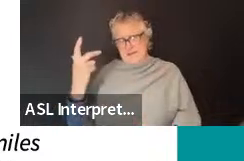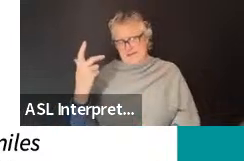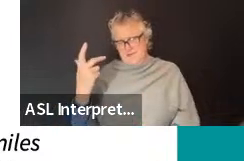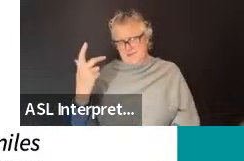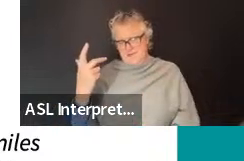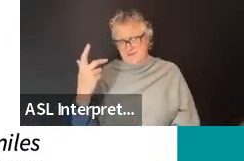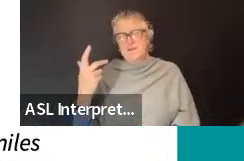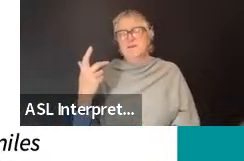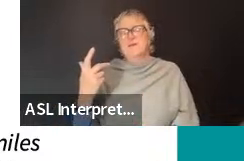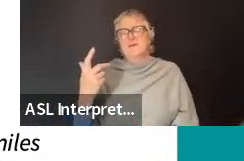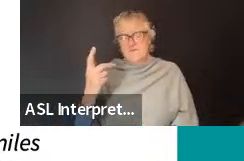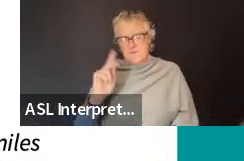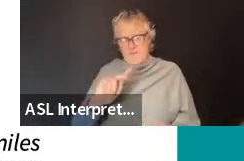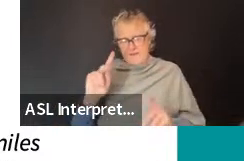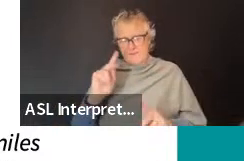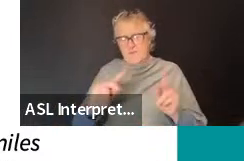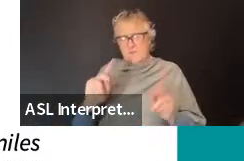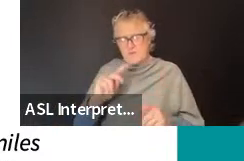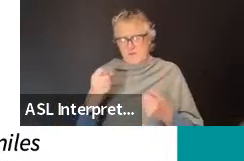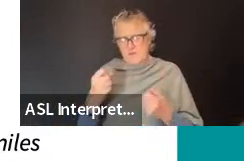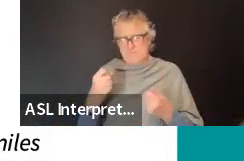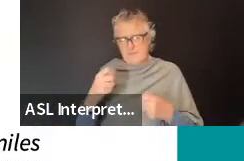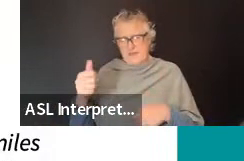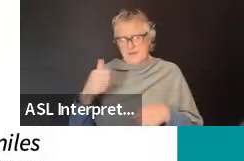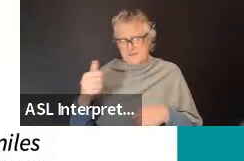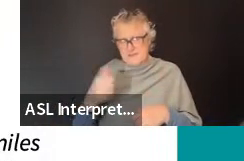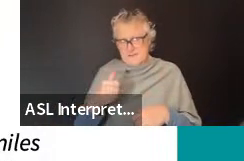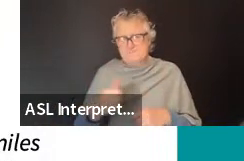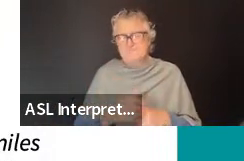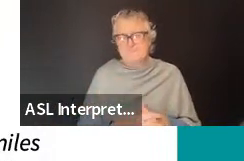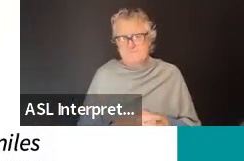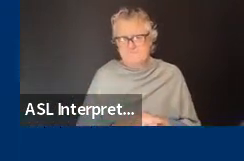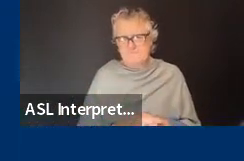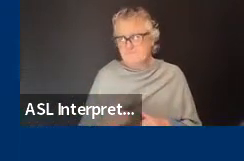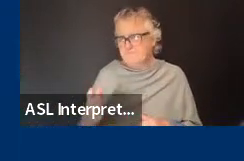roadway. And that's it. Thanks.